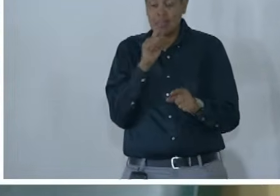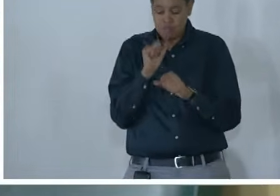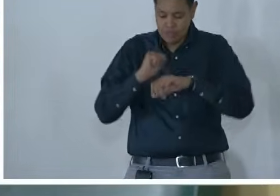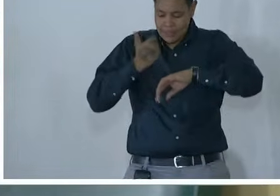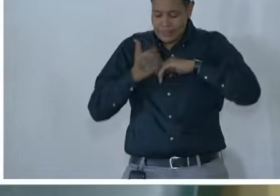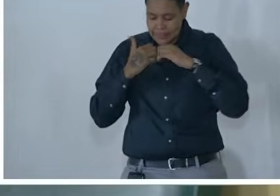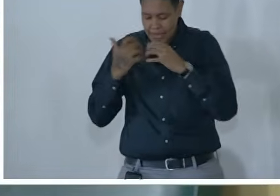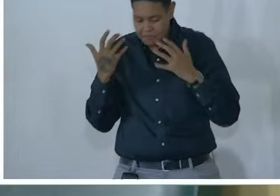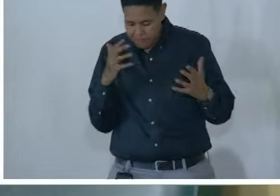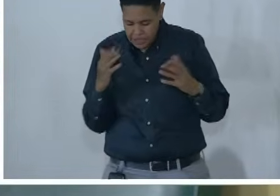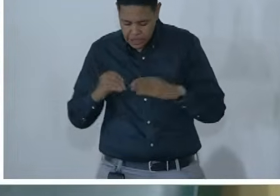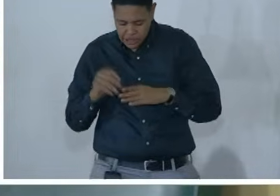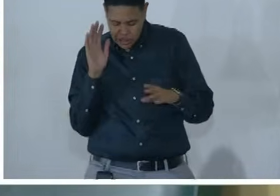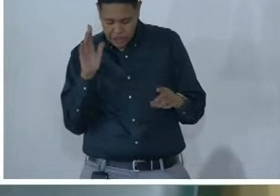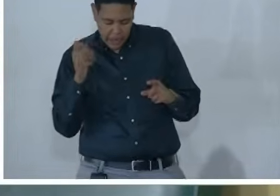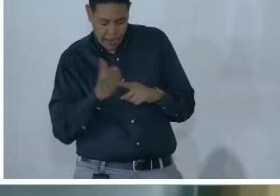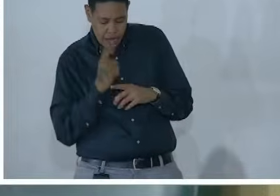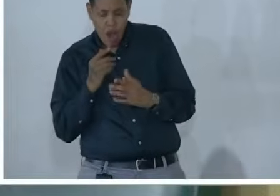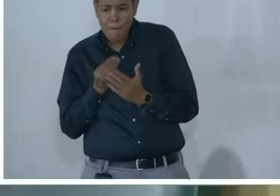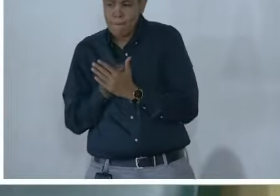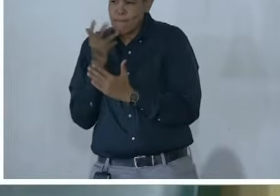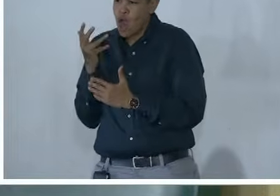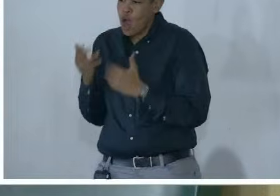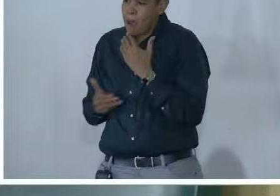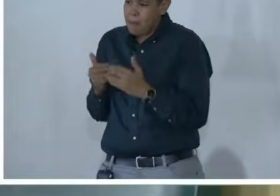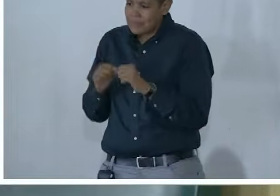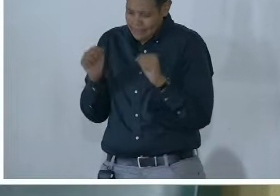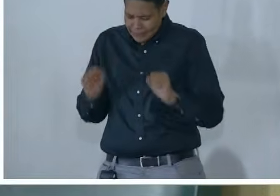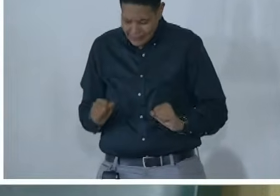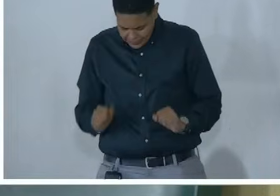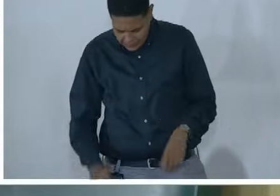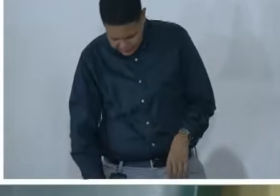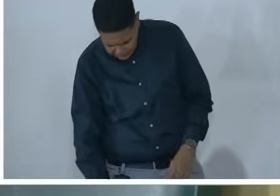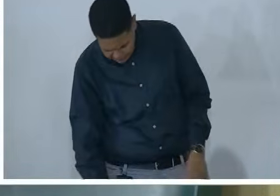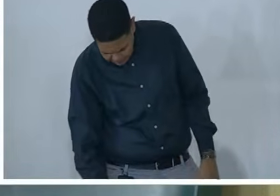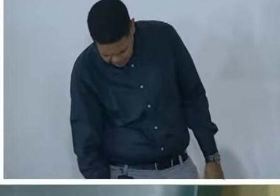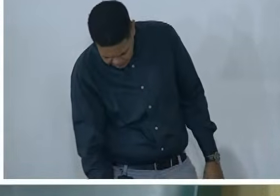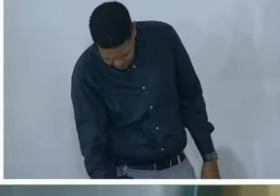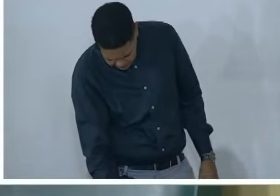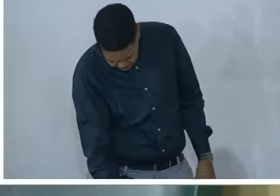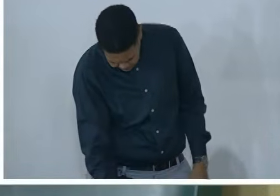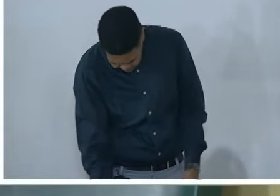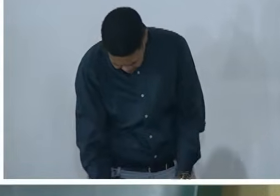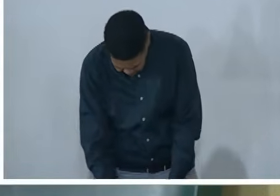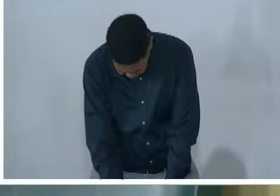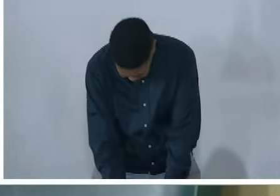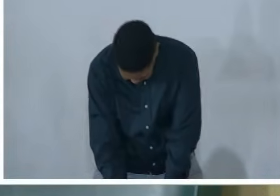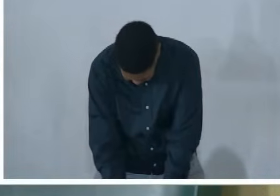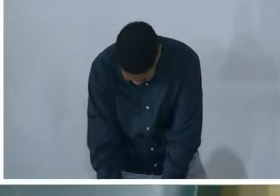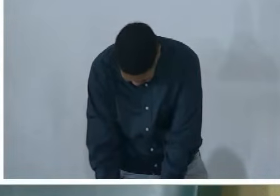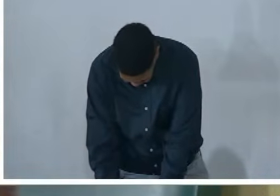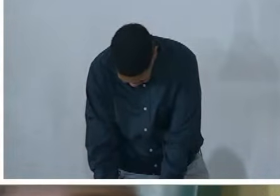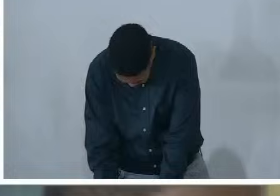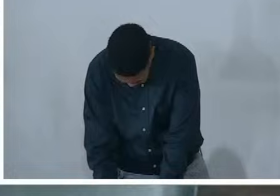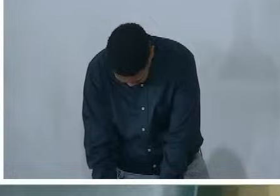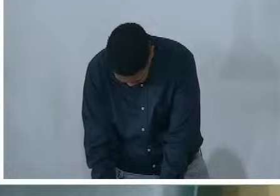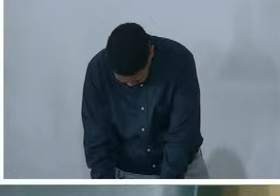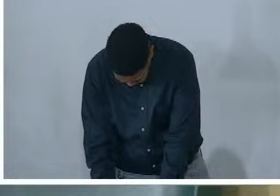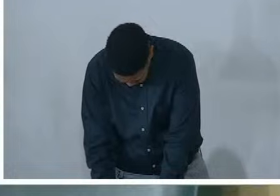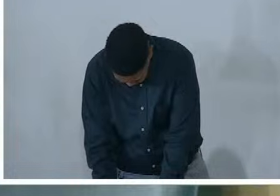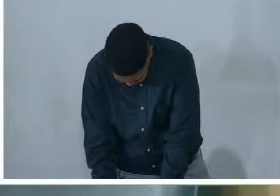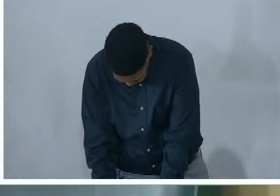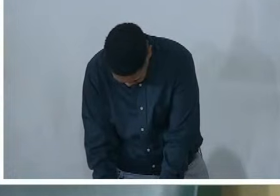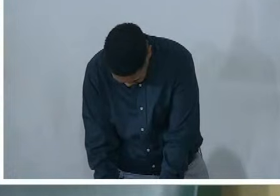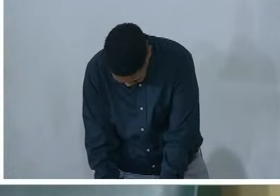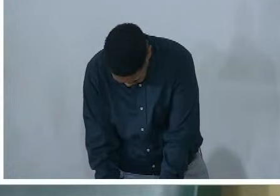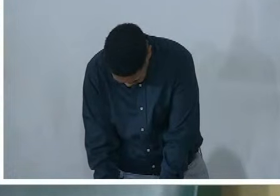up on the procurement system. And that work is on in earnest. We started out in